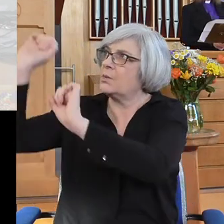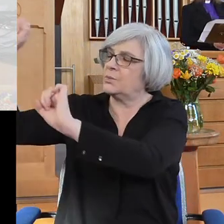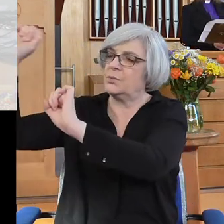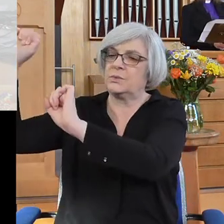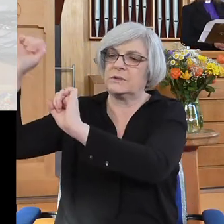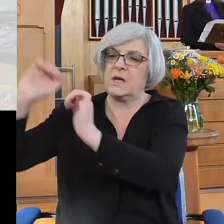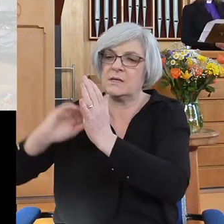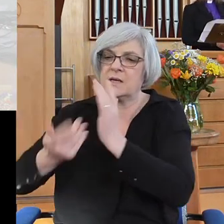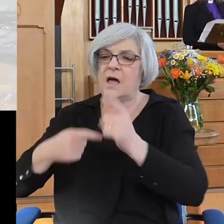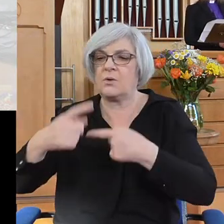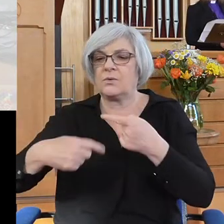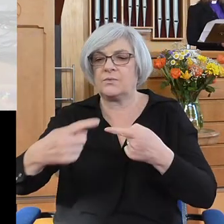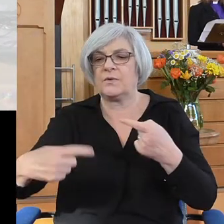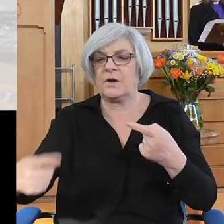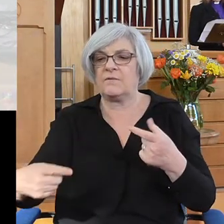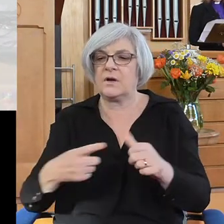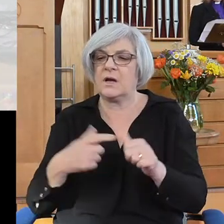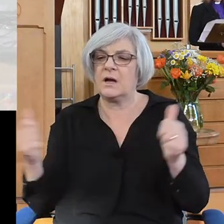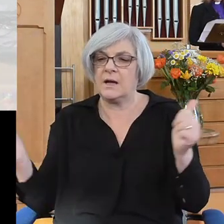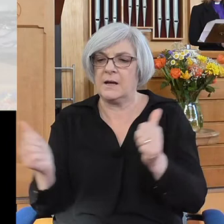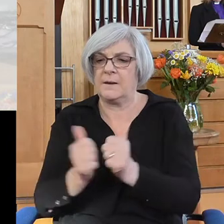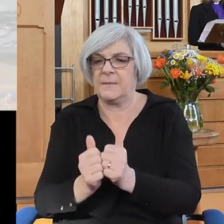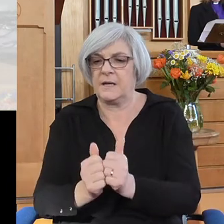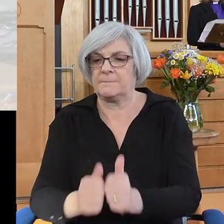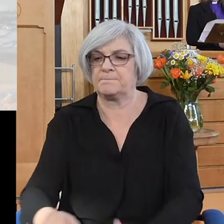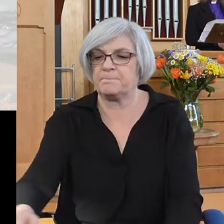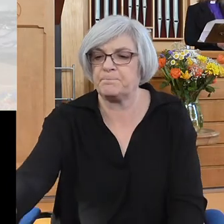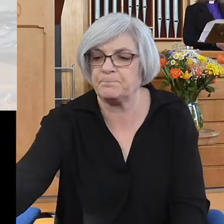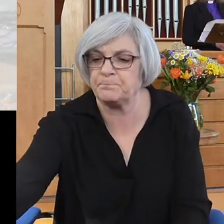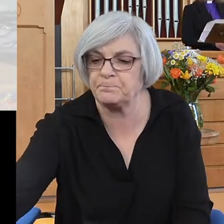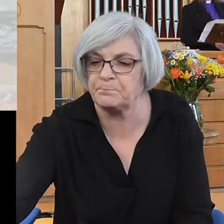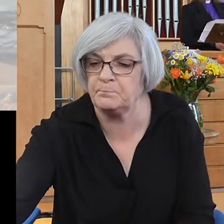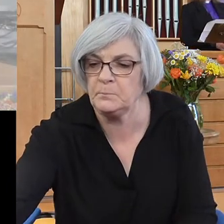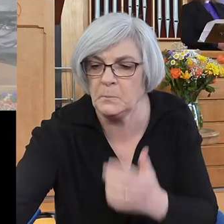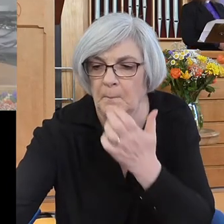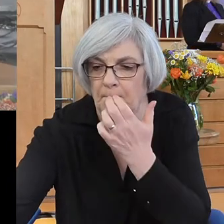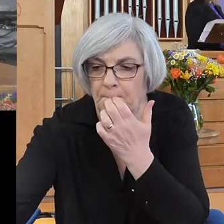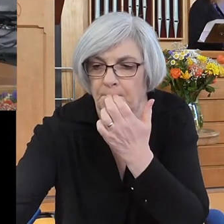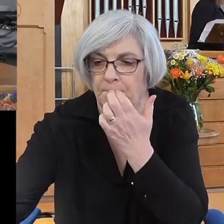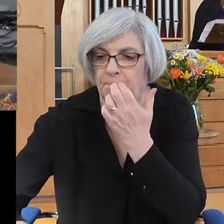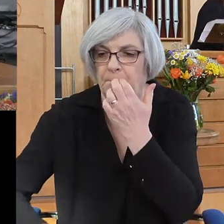are yours, forever and forever. Amen.